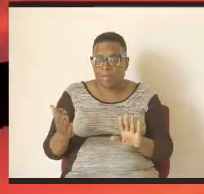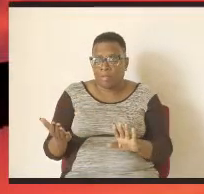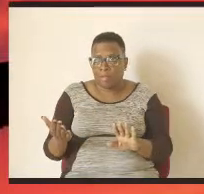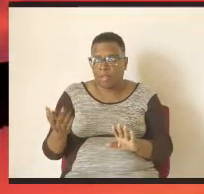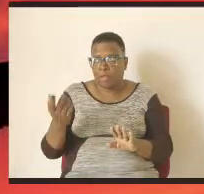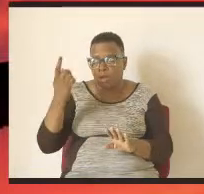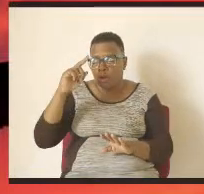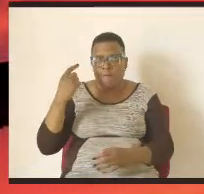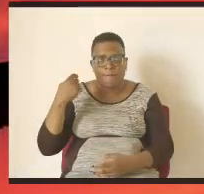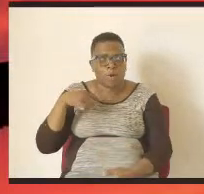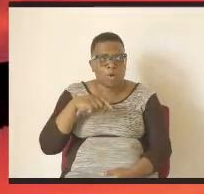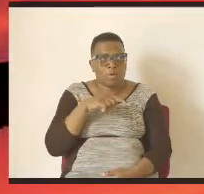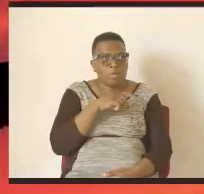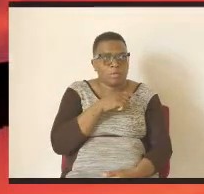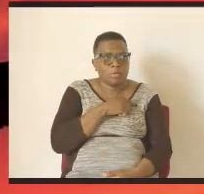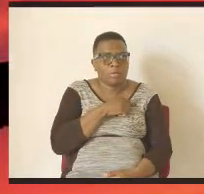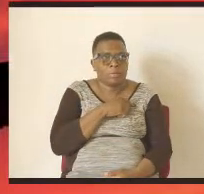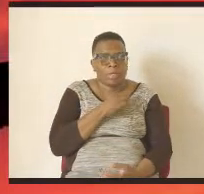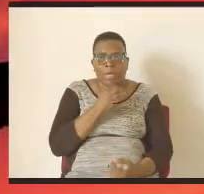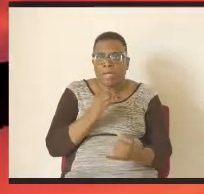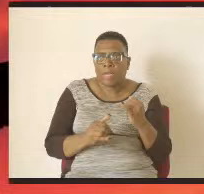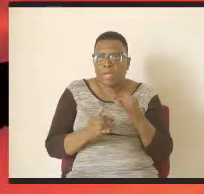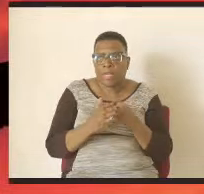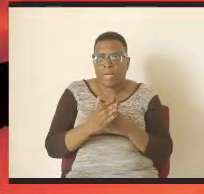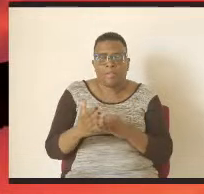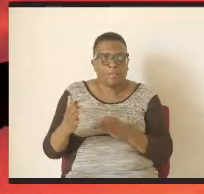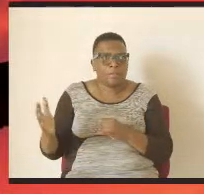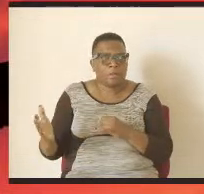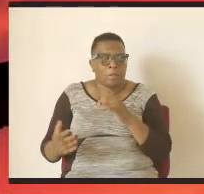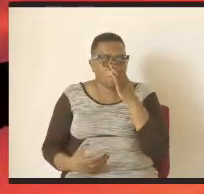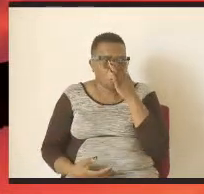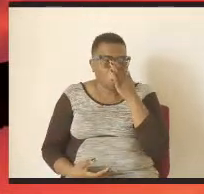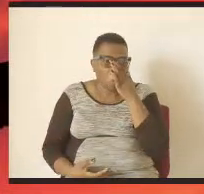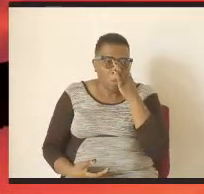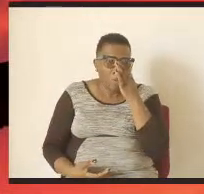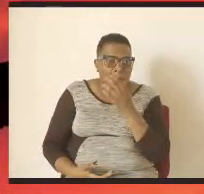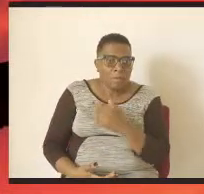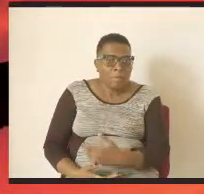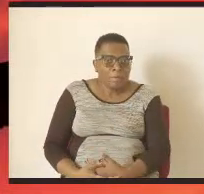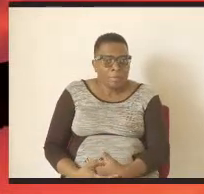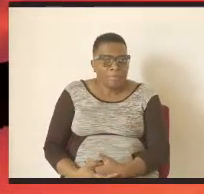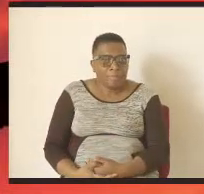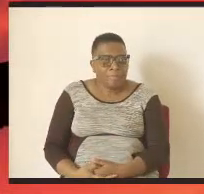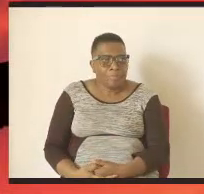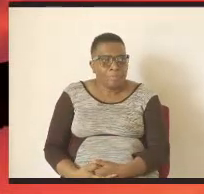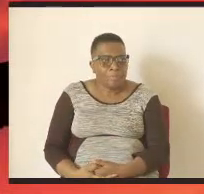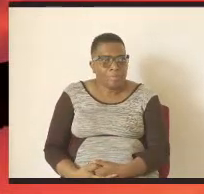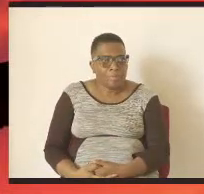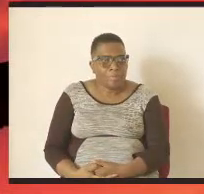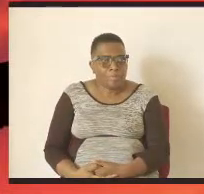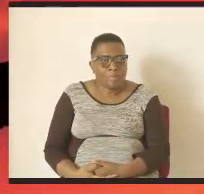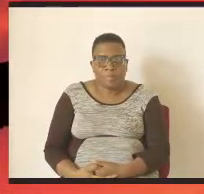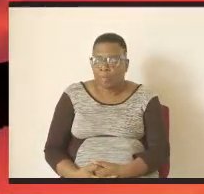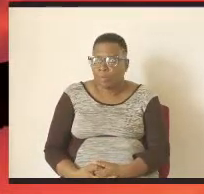us. The one last thing I want to mention here, which is very instructive here with Jesus.